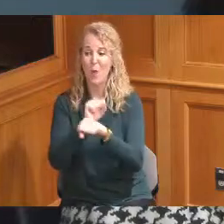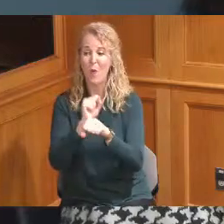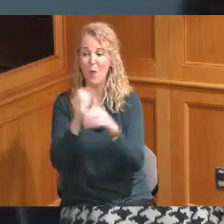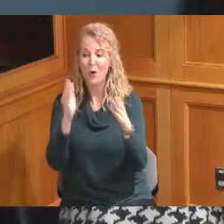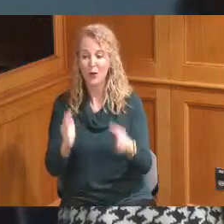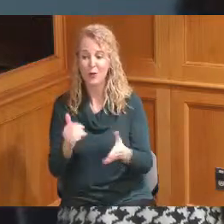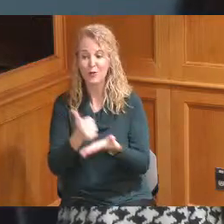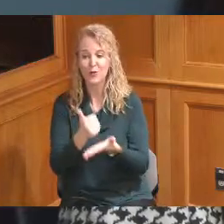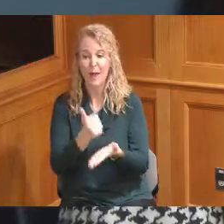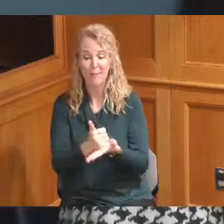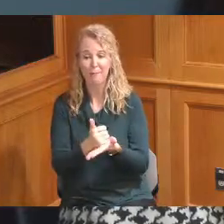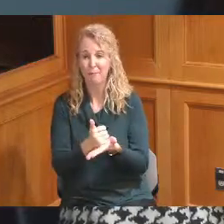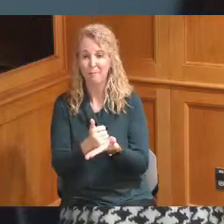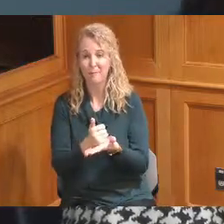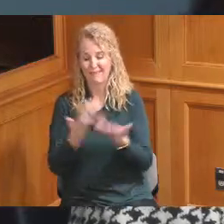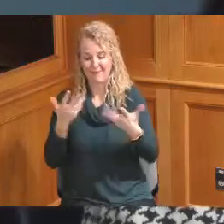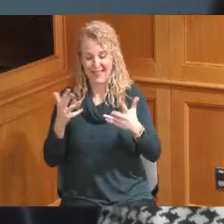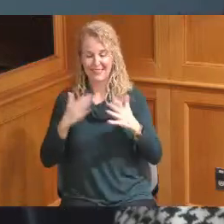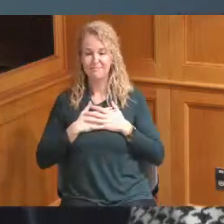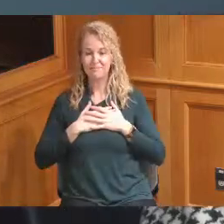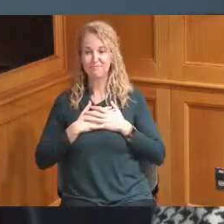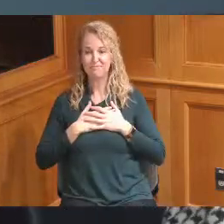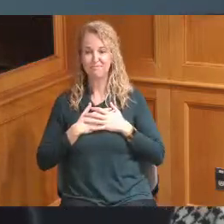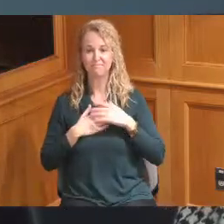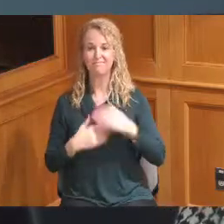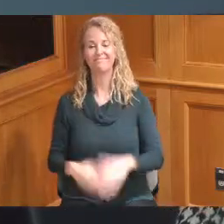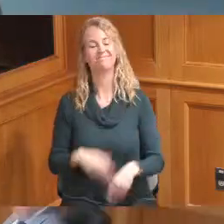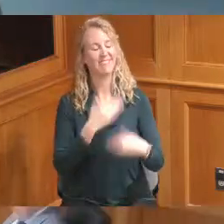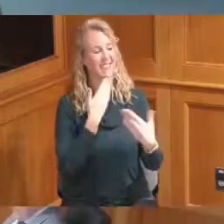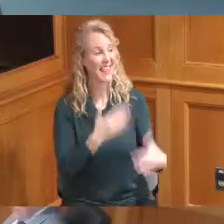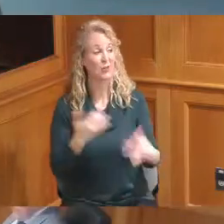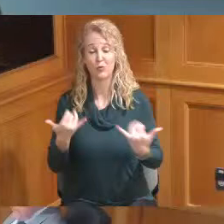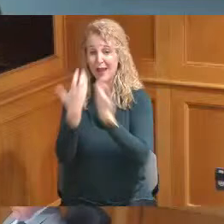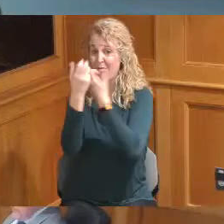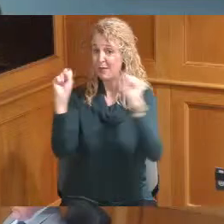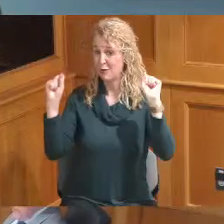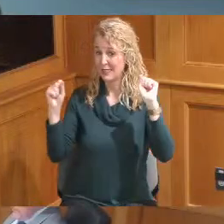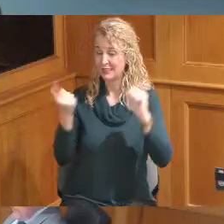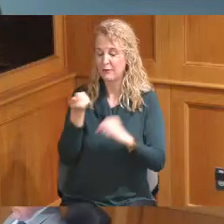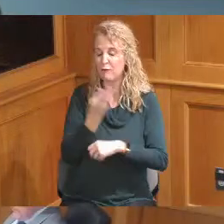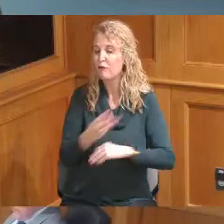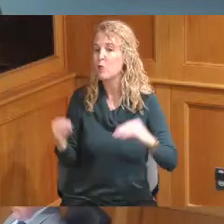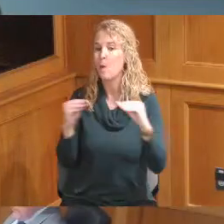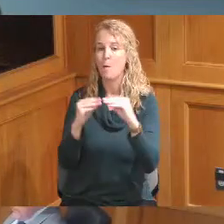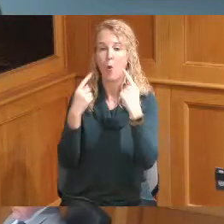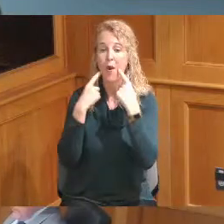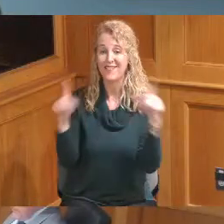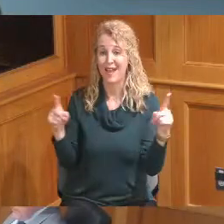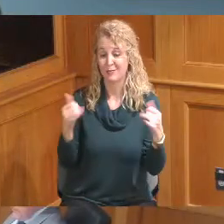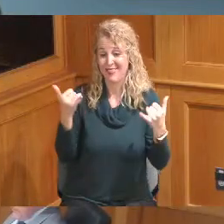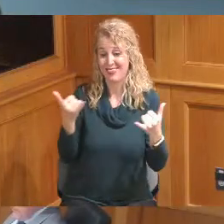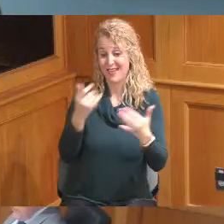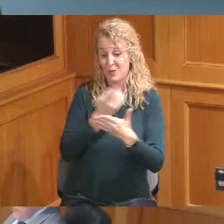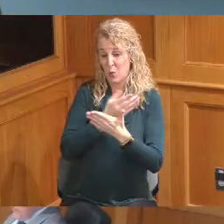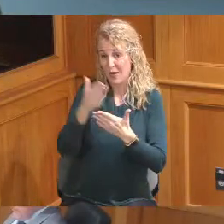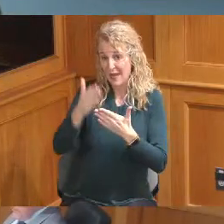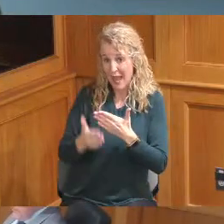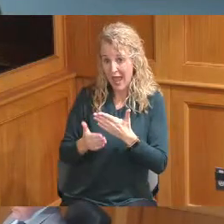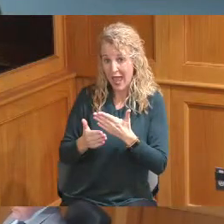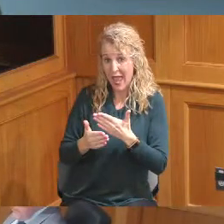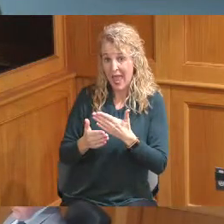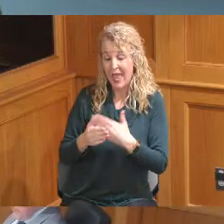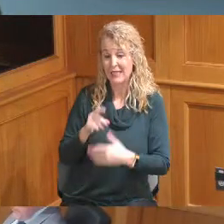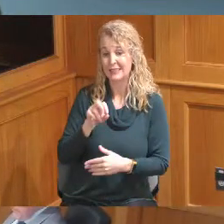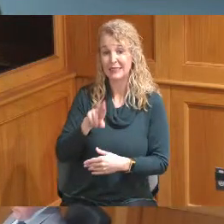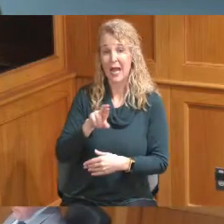those initiatives. And that's all I have. Thank you. Couple more announcements. This weekend is